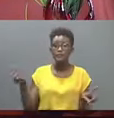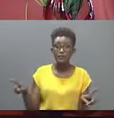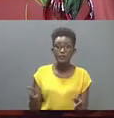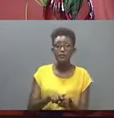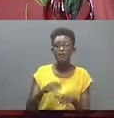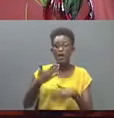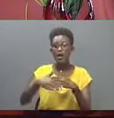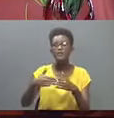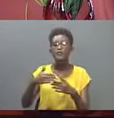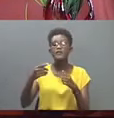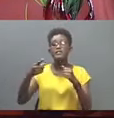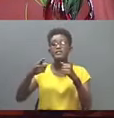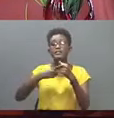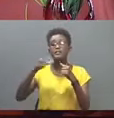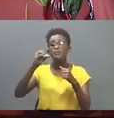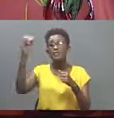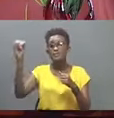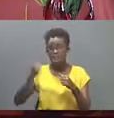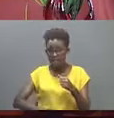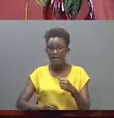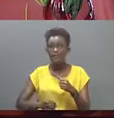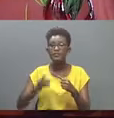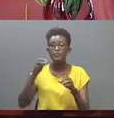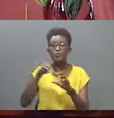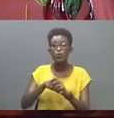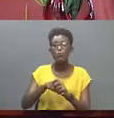60% of our land is arable.